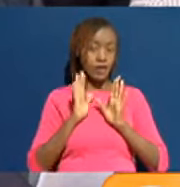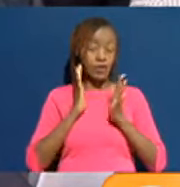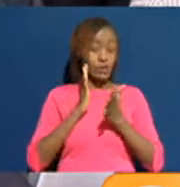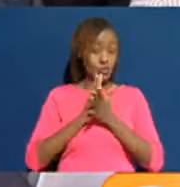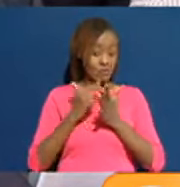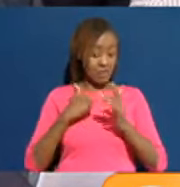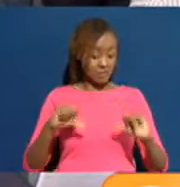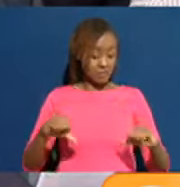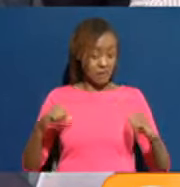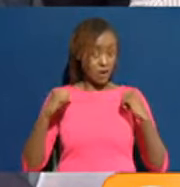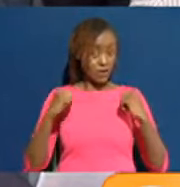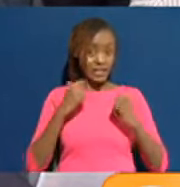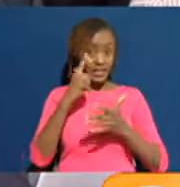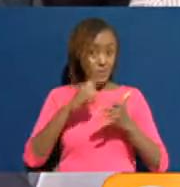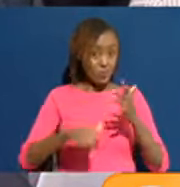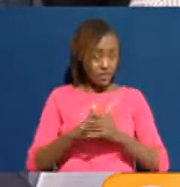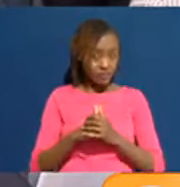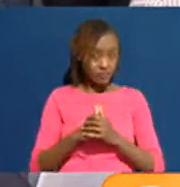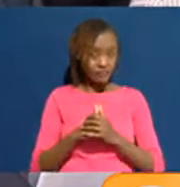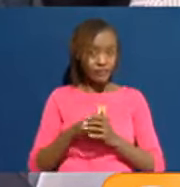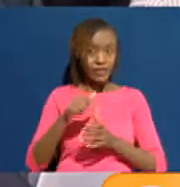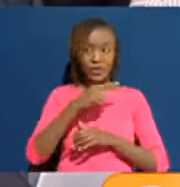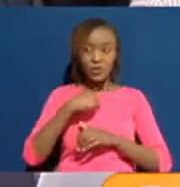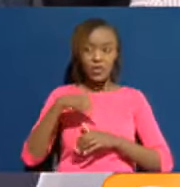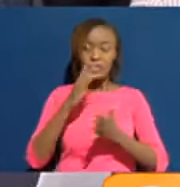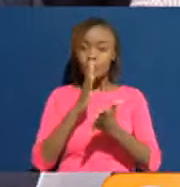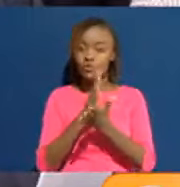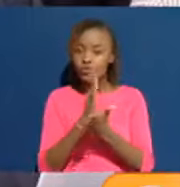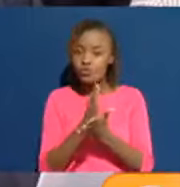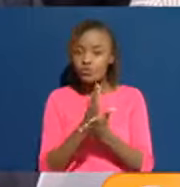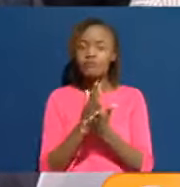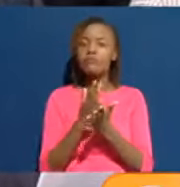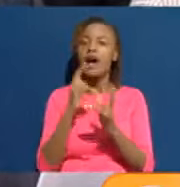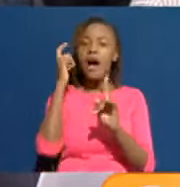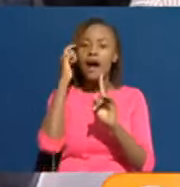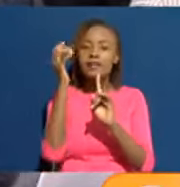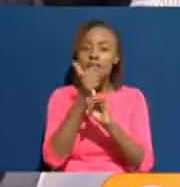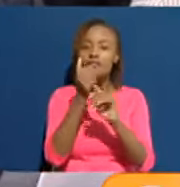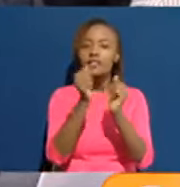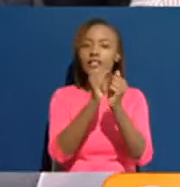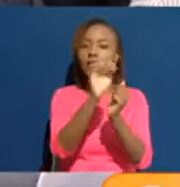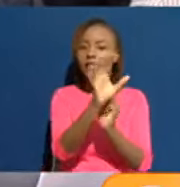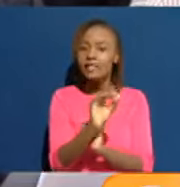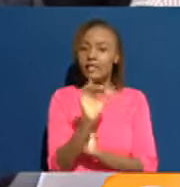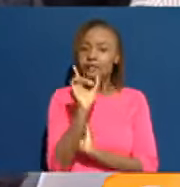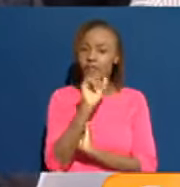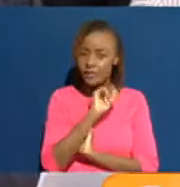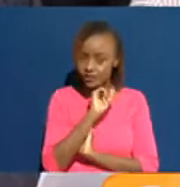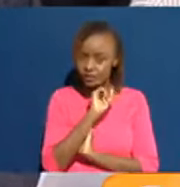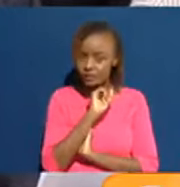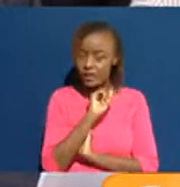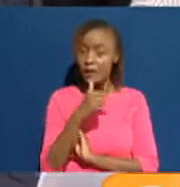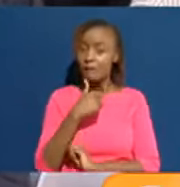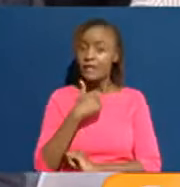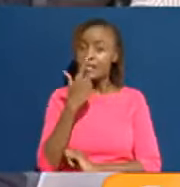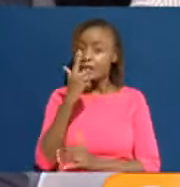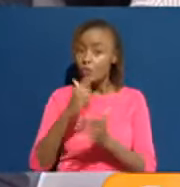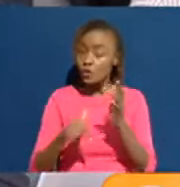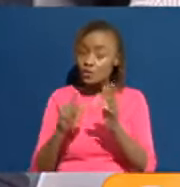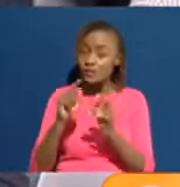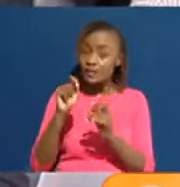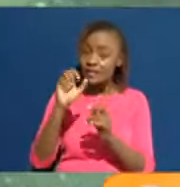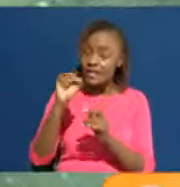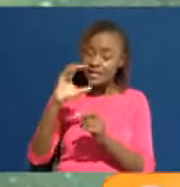today that we have already secured 10%. I don't tell Teachers Service Commission that we are coming for the